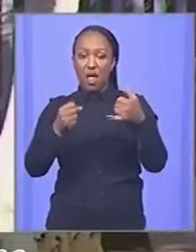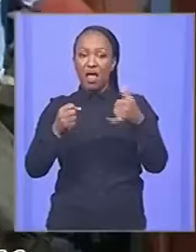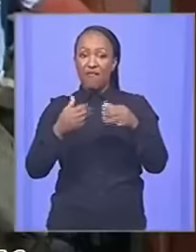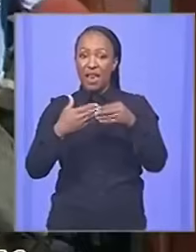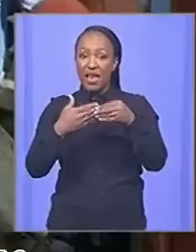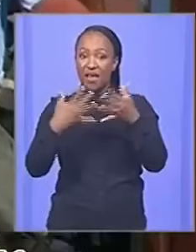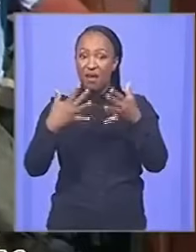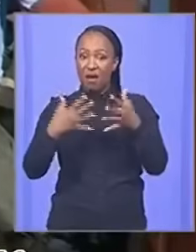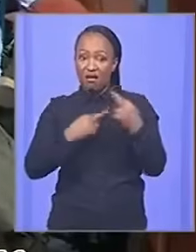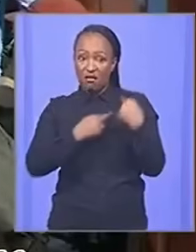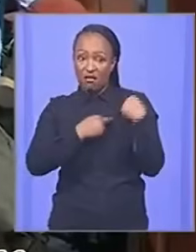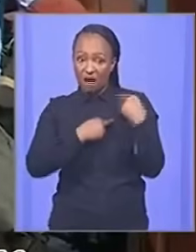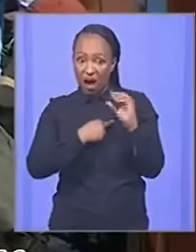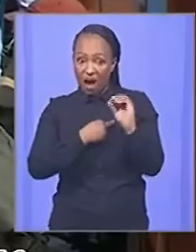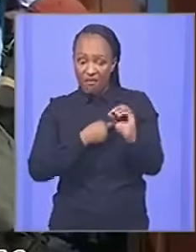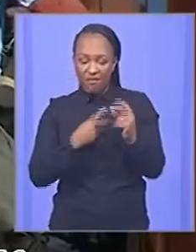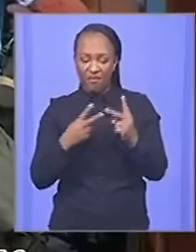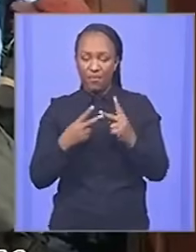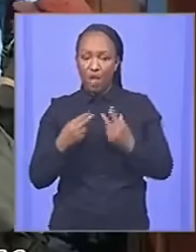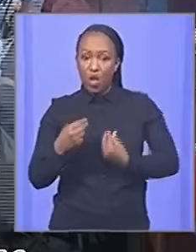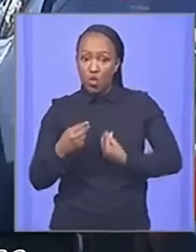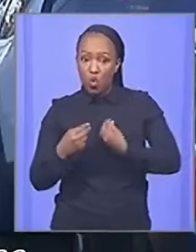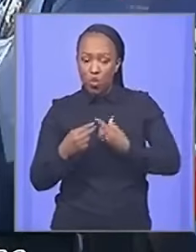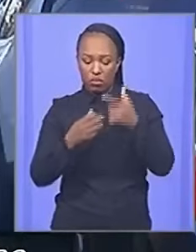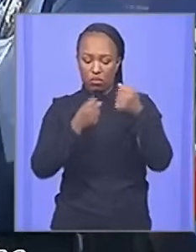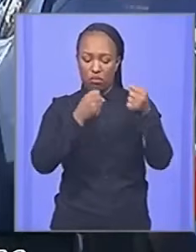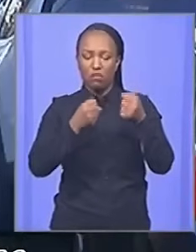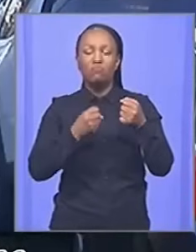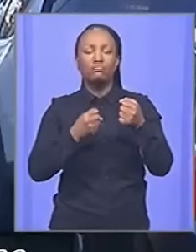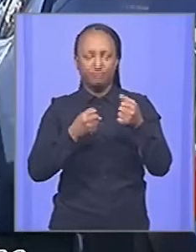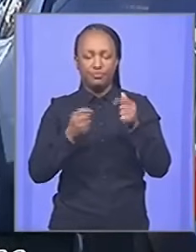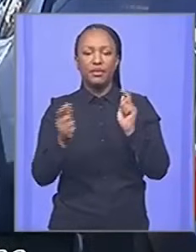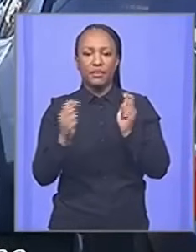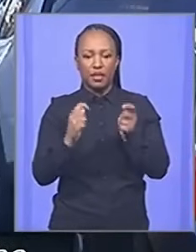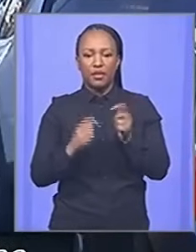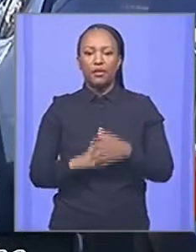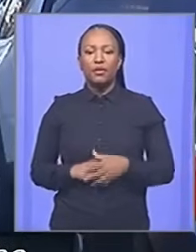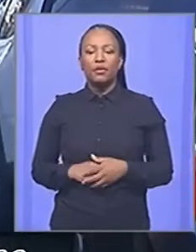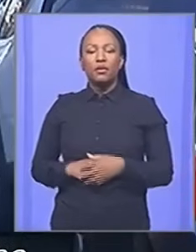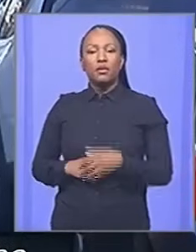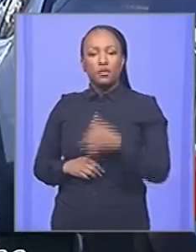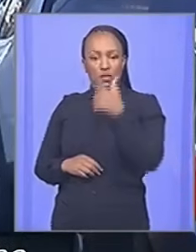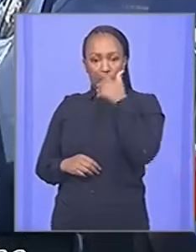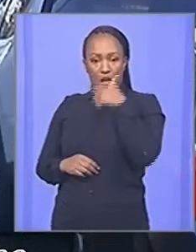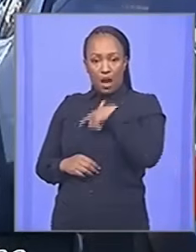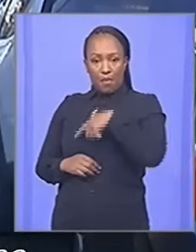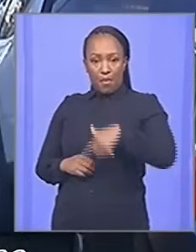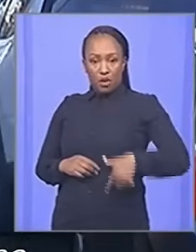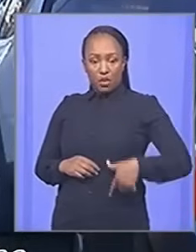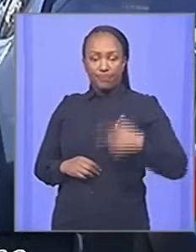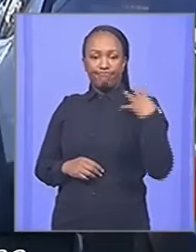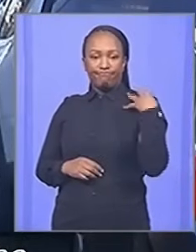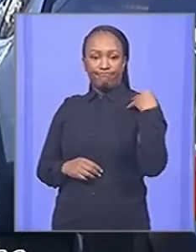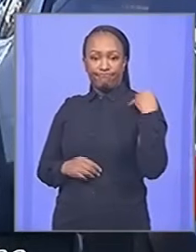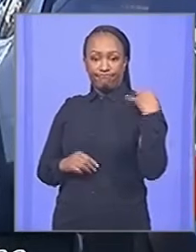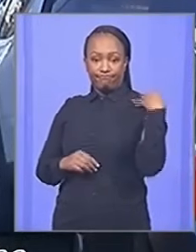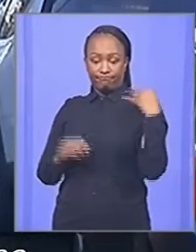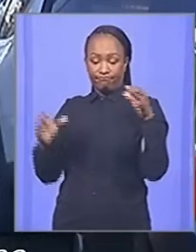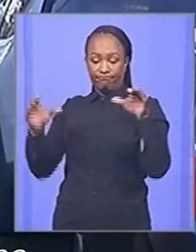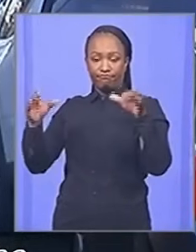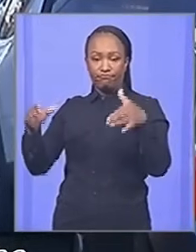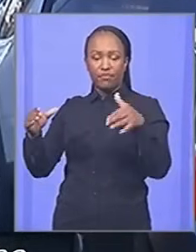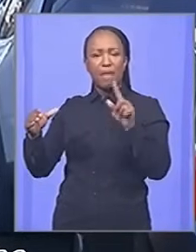ba baswa. Ka ra cabinet ya a be le batho ba bantshwa ba menagoneng ya bona e leng gore a senke ba